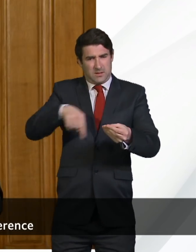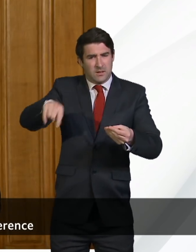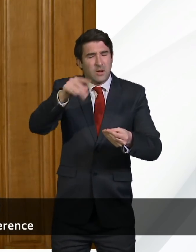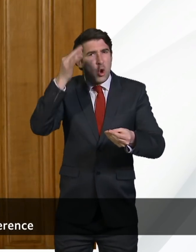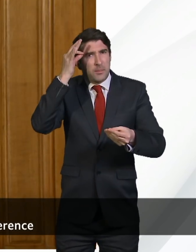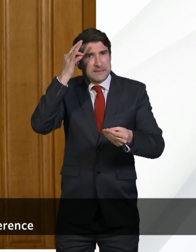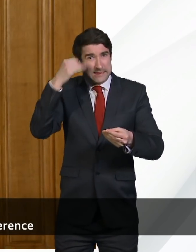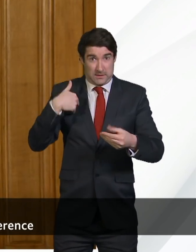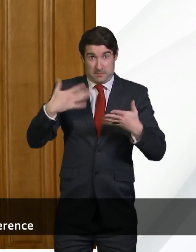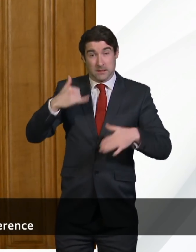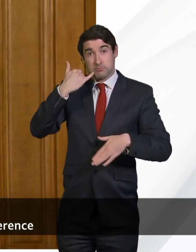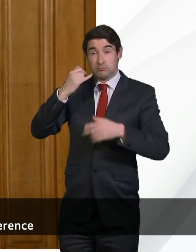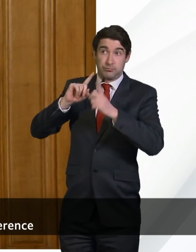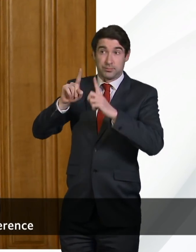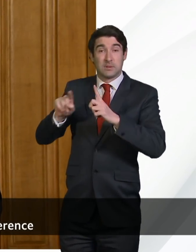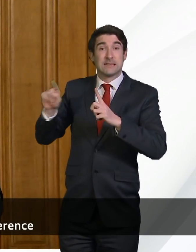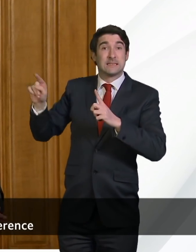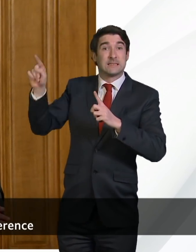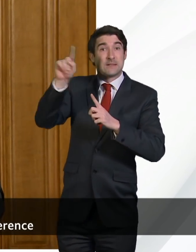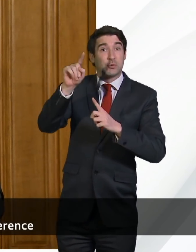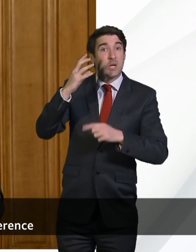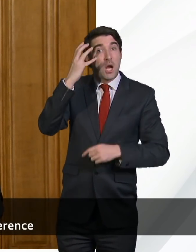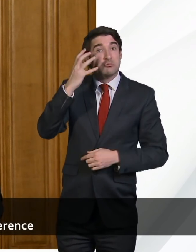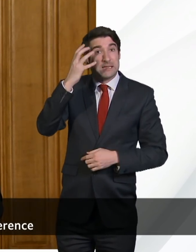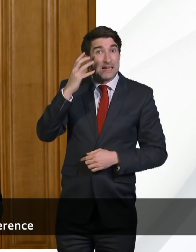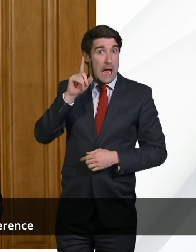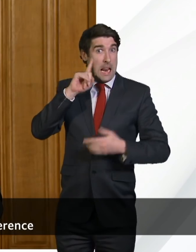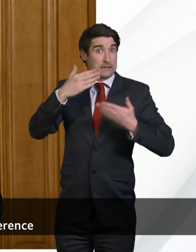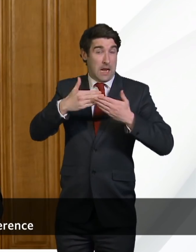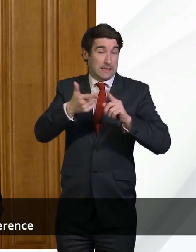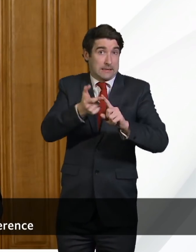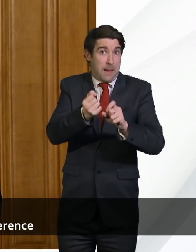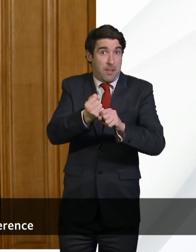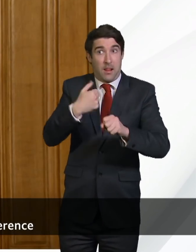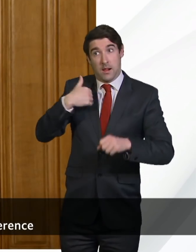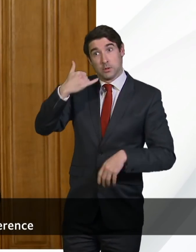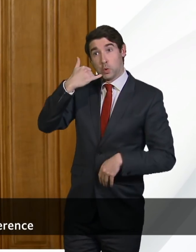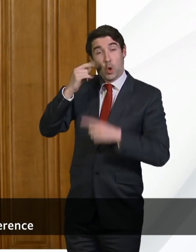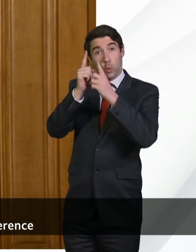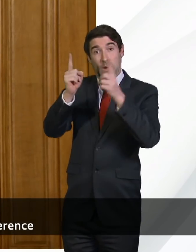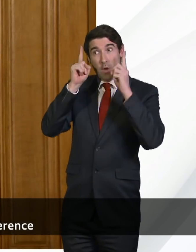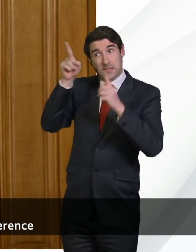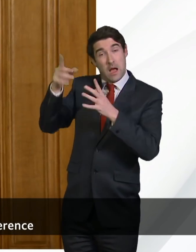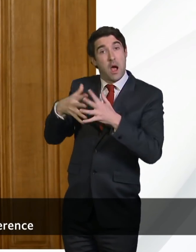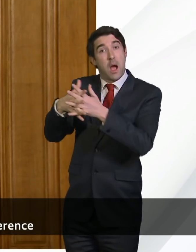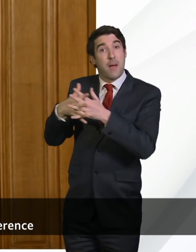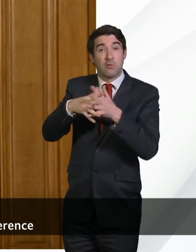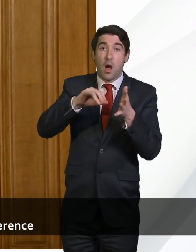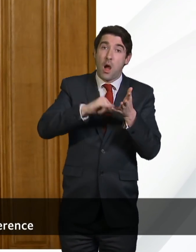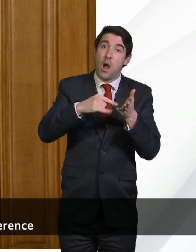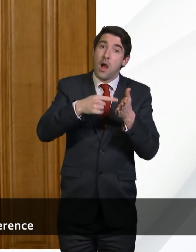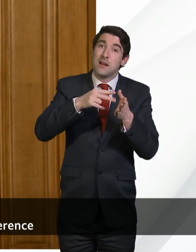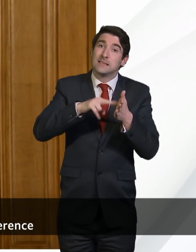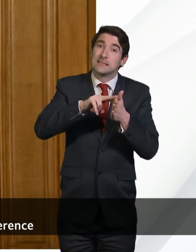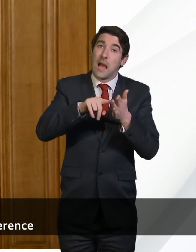topic. Had a call last night with somebody from Stanford University working in this area. This is something we look at right the way across the world all the time. And of course, the